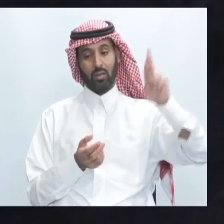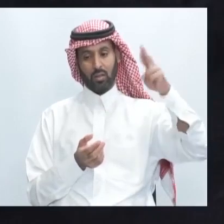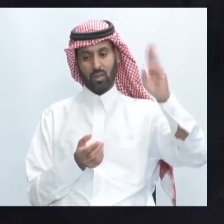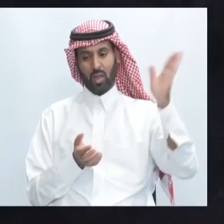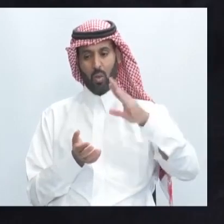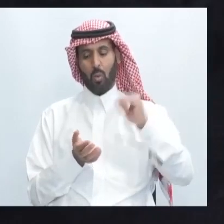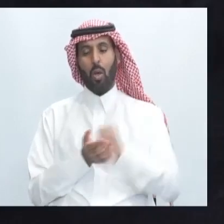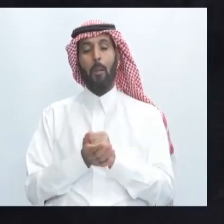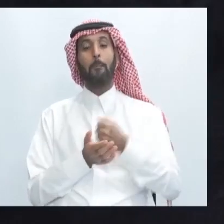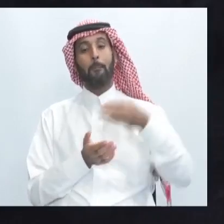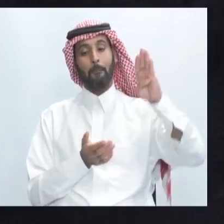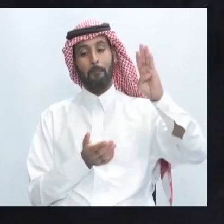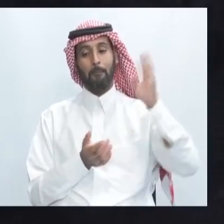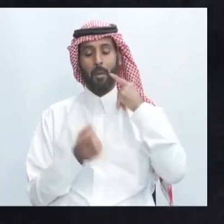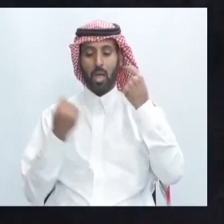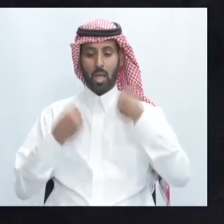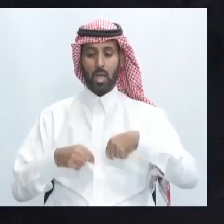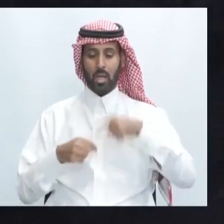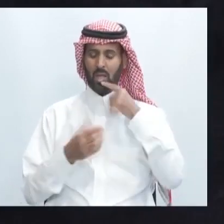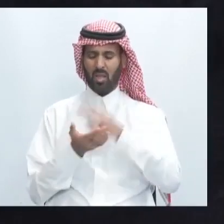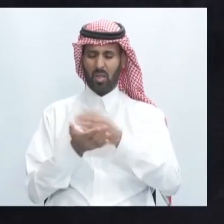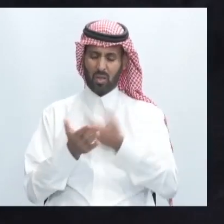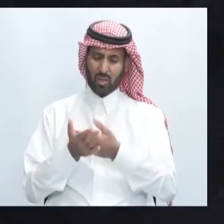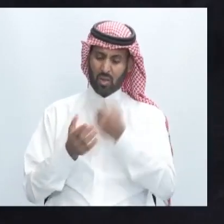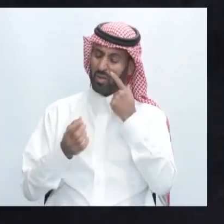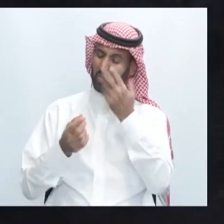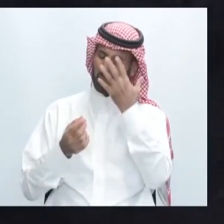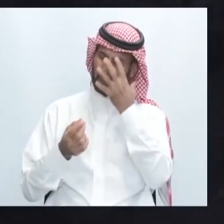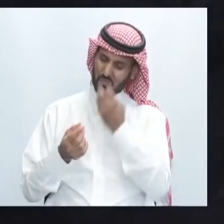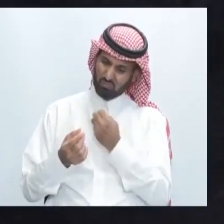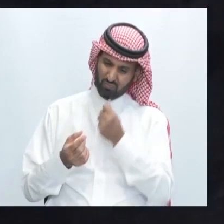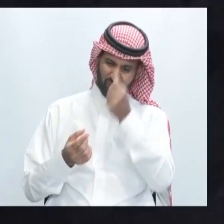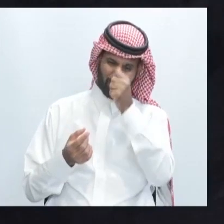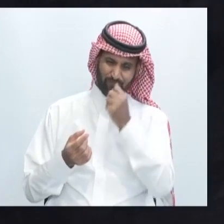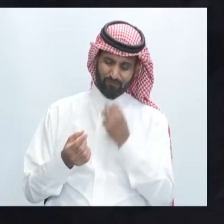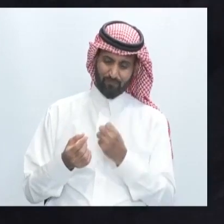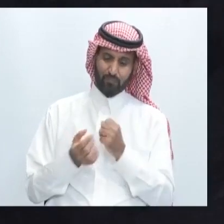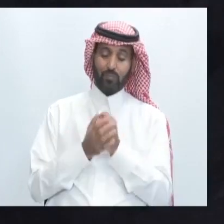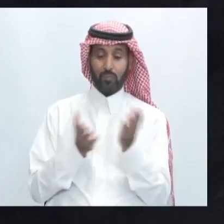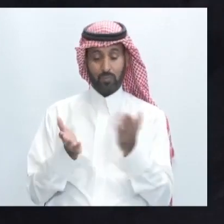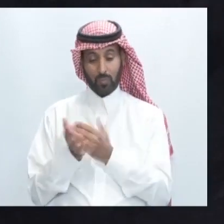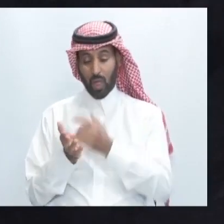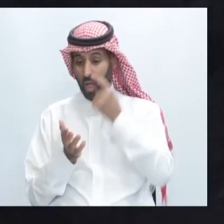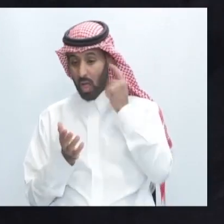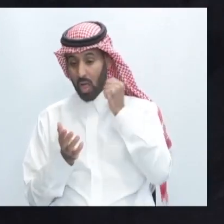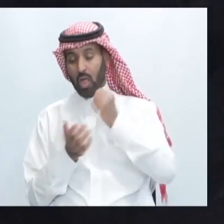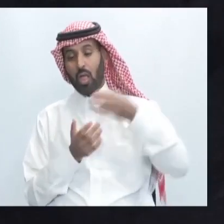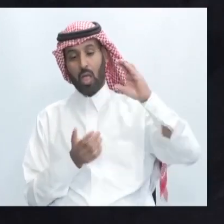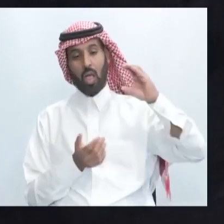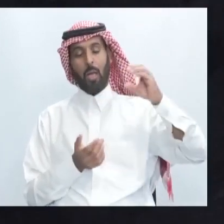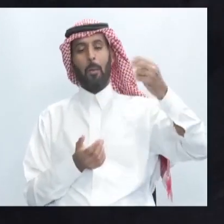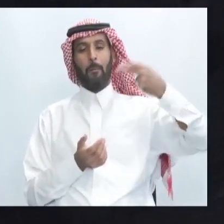to funerals, they wear the black color to show their sadness. This is unlike in Asian cultures where